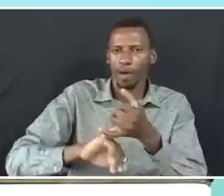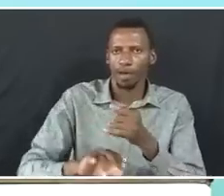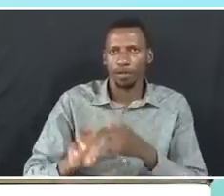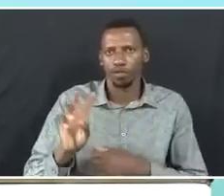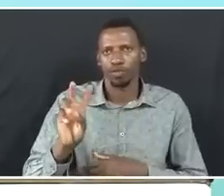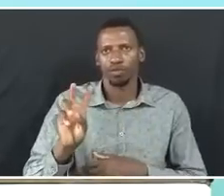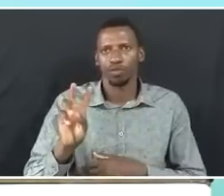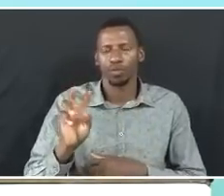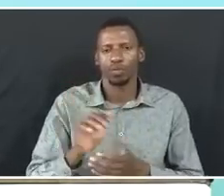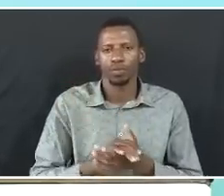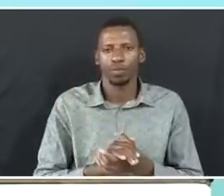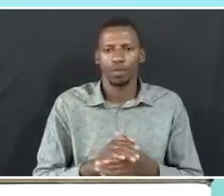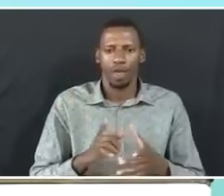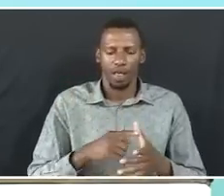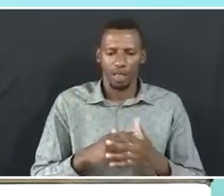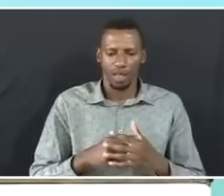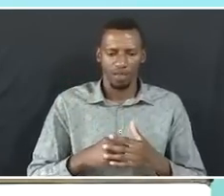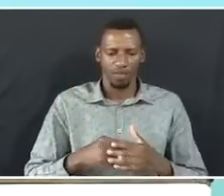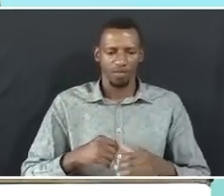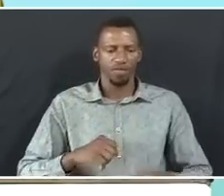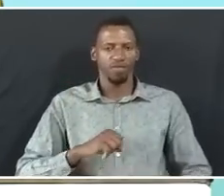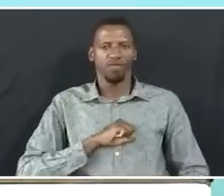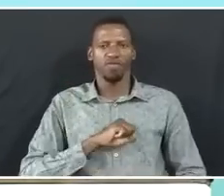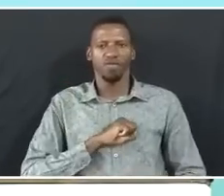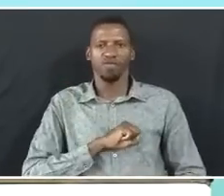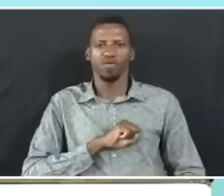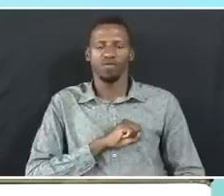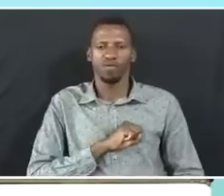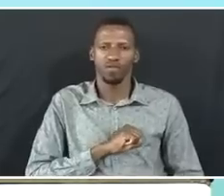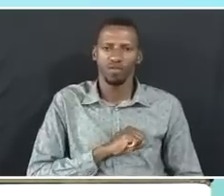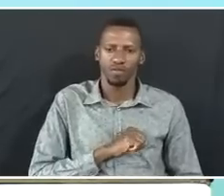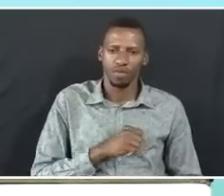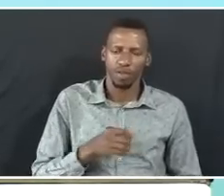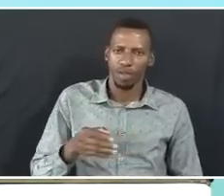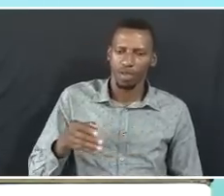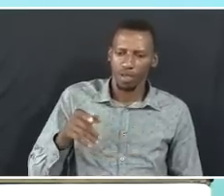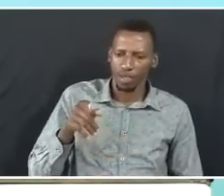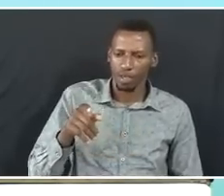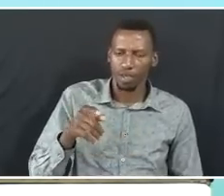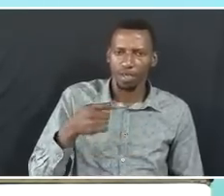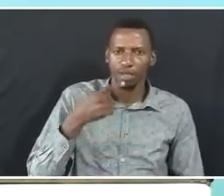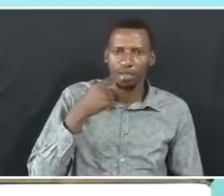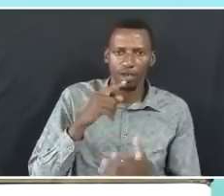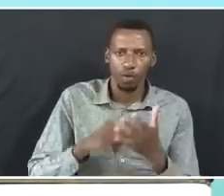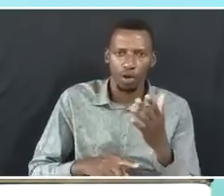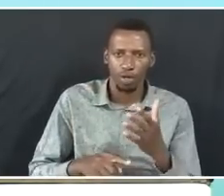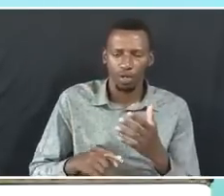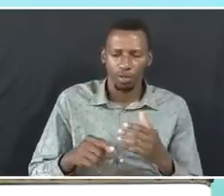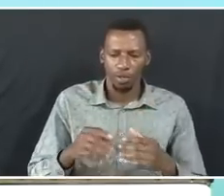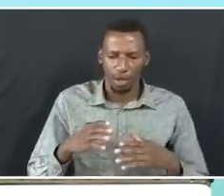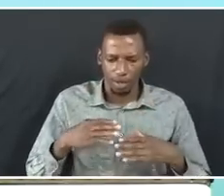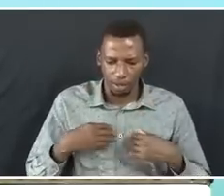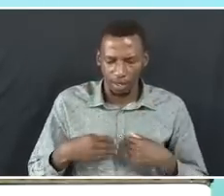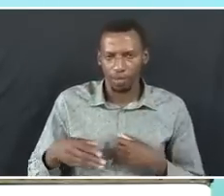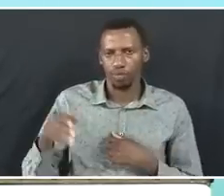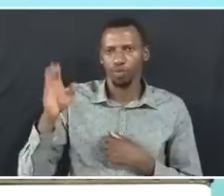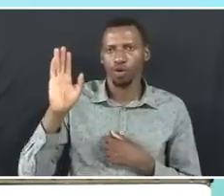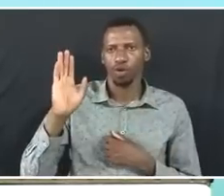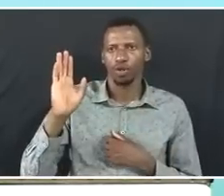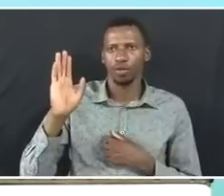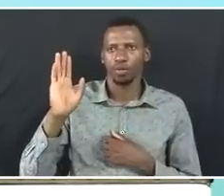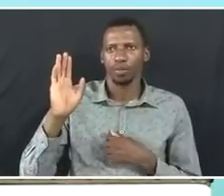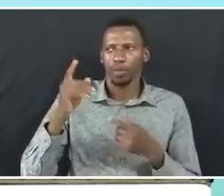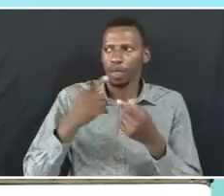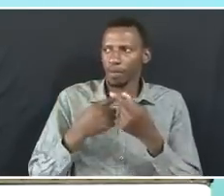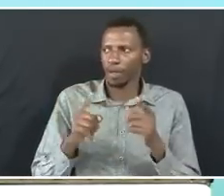And boastfully defiant, he acknowledged God only to draw from the avenging Cain